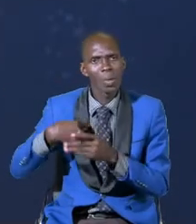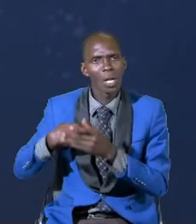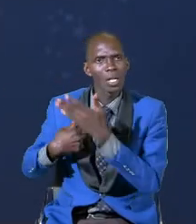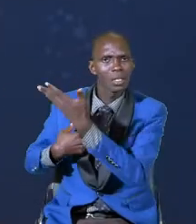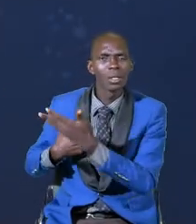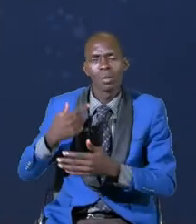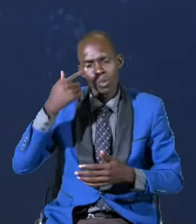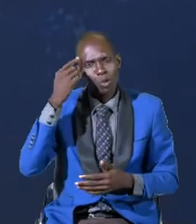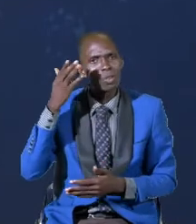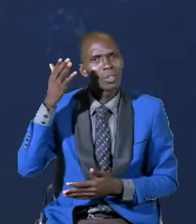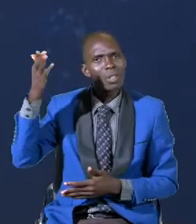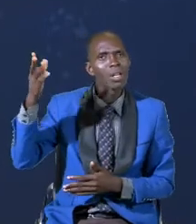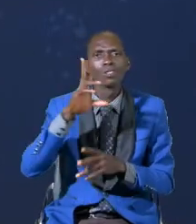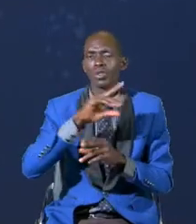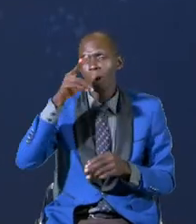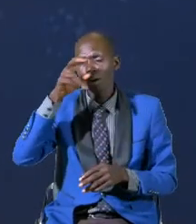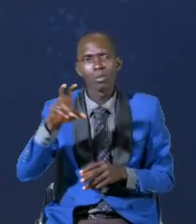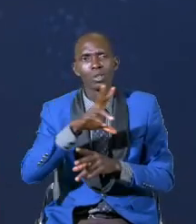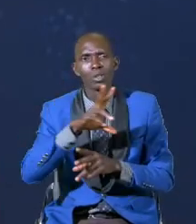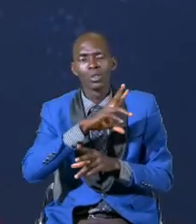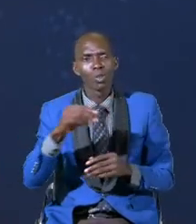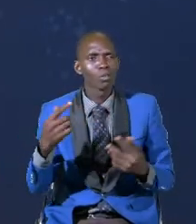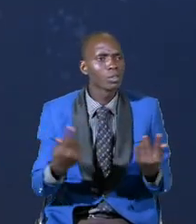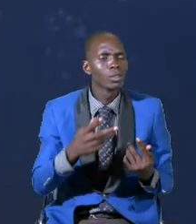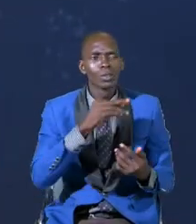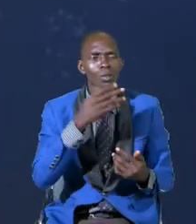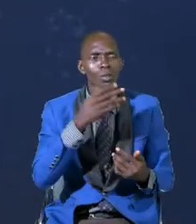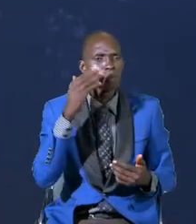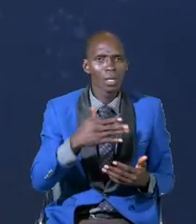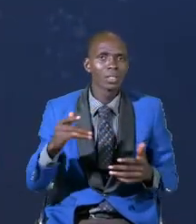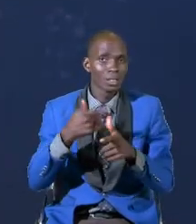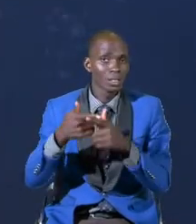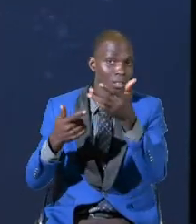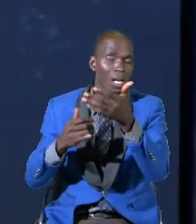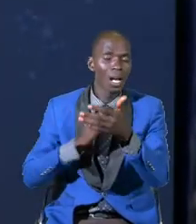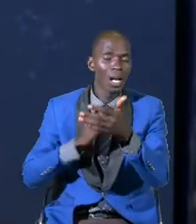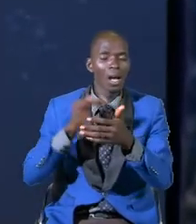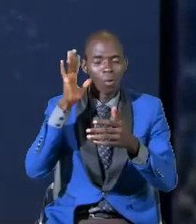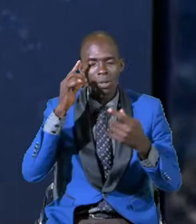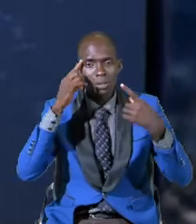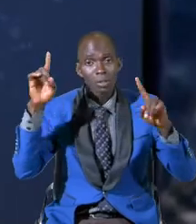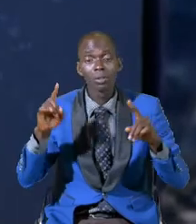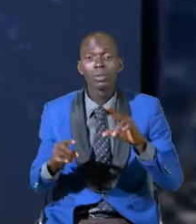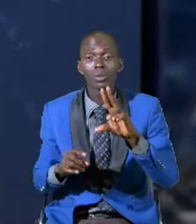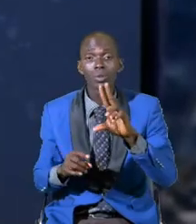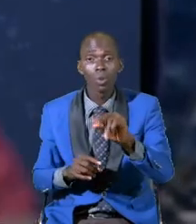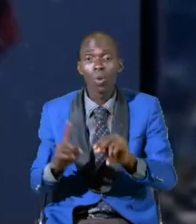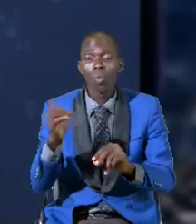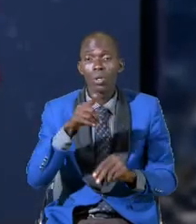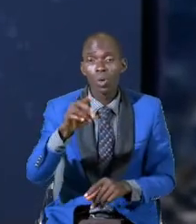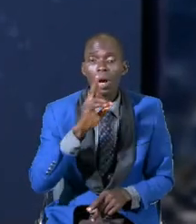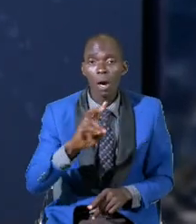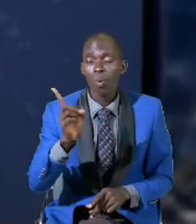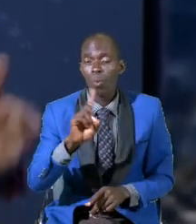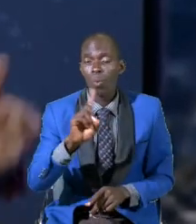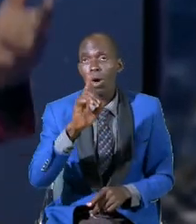pollution, no corruption, then I will thrive. There where you are, anywhere the Lord has ordained that